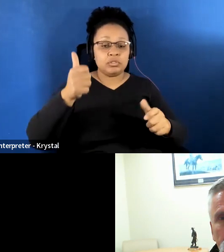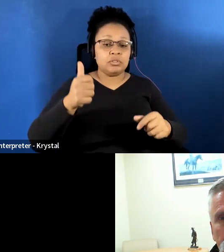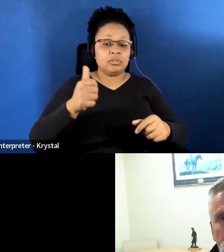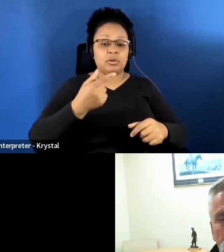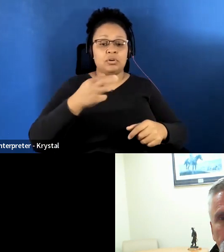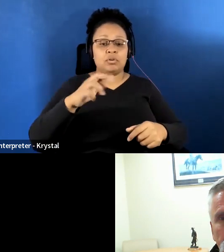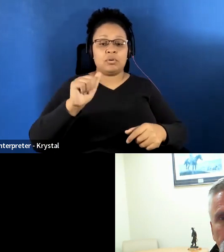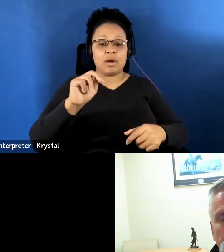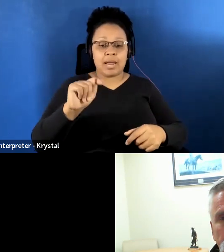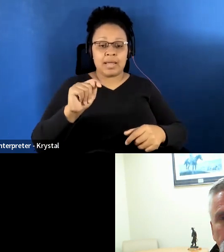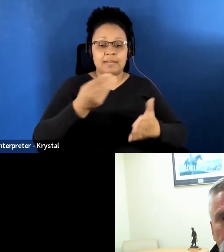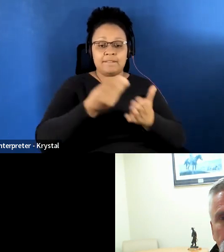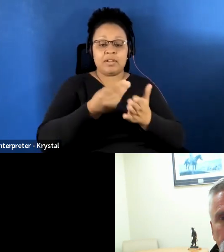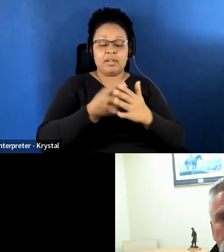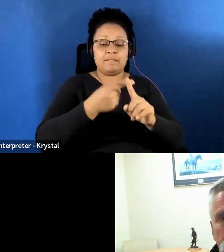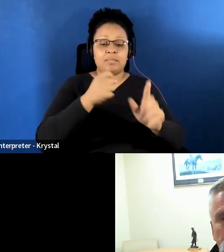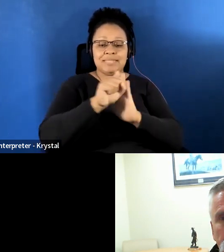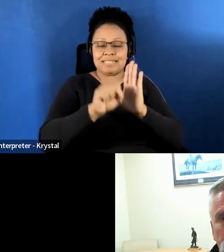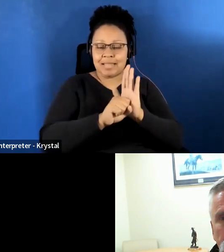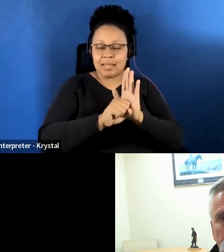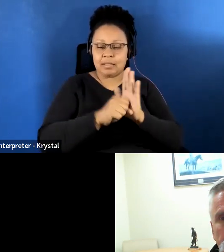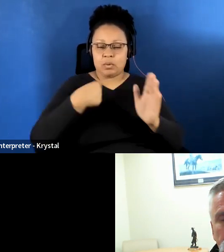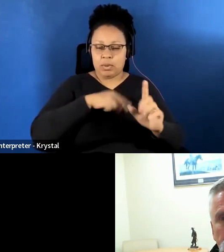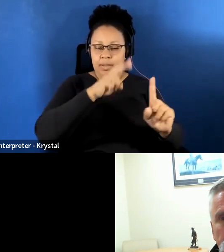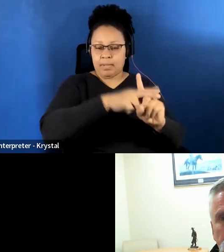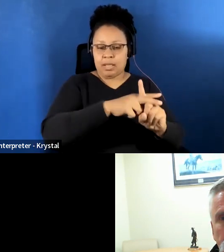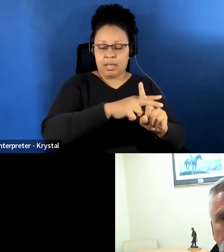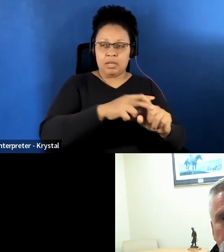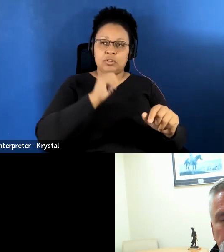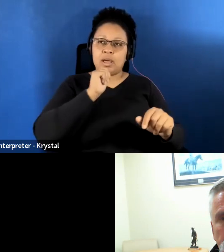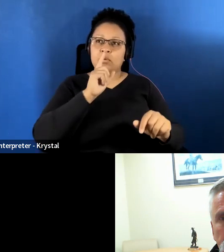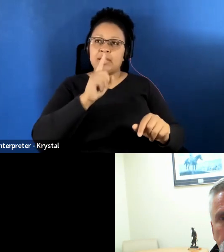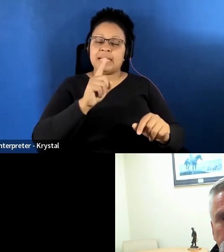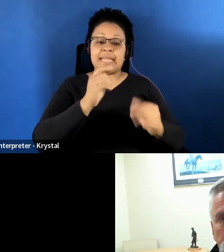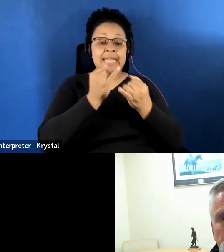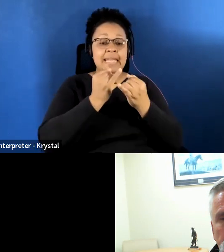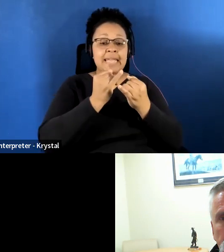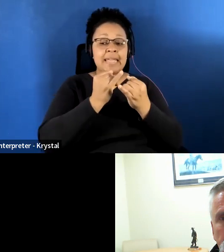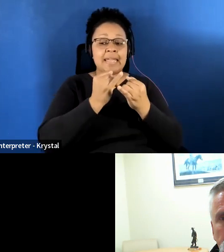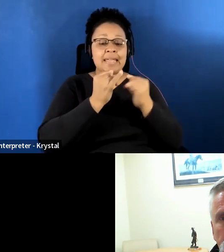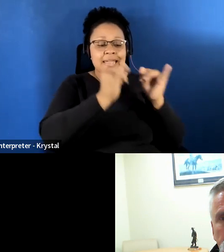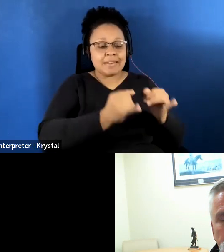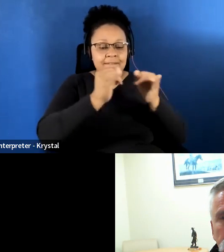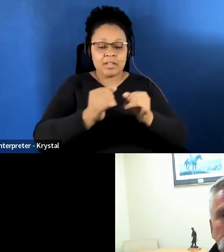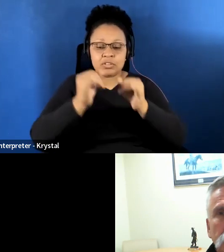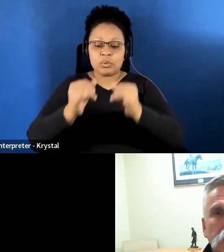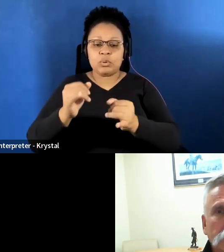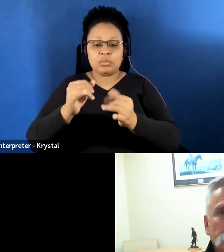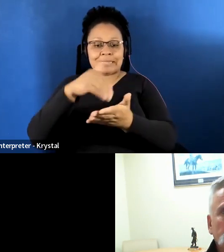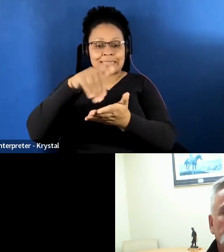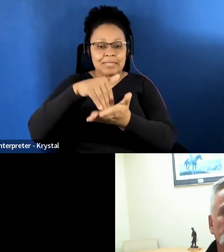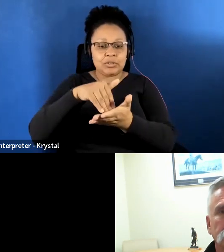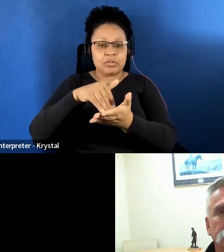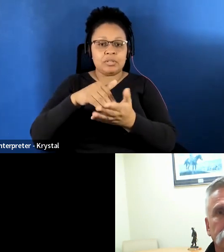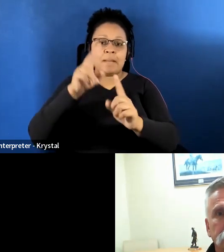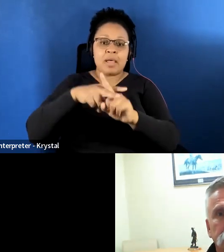from the state that we apply for. So instead of individual centers applying for, you know, these smaller